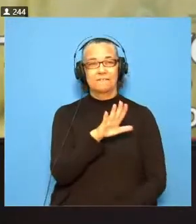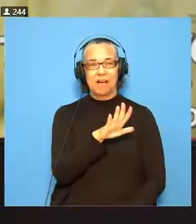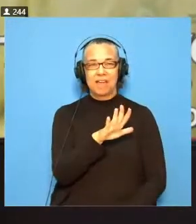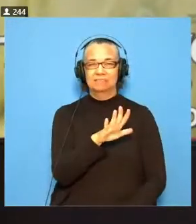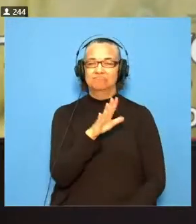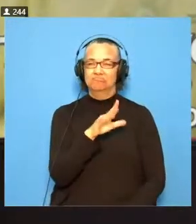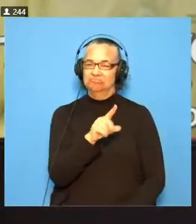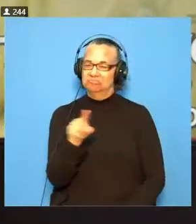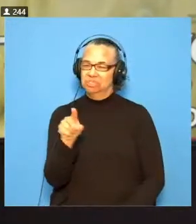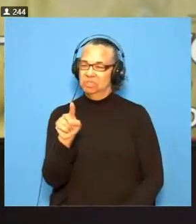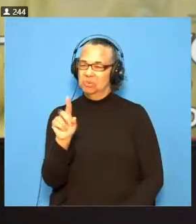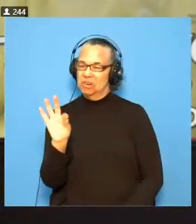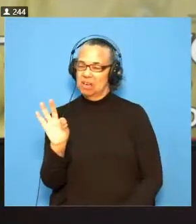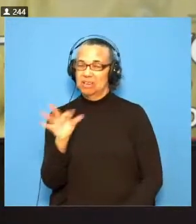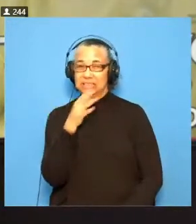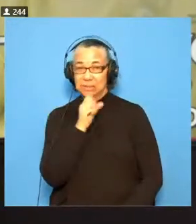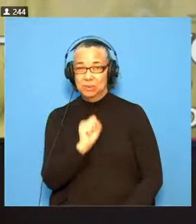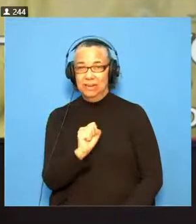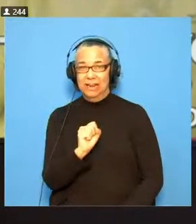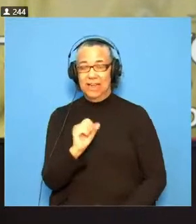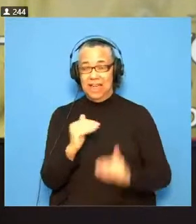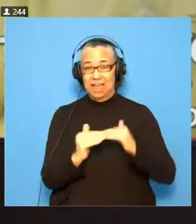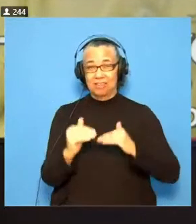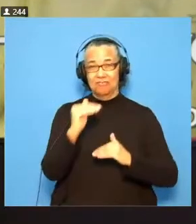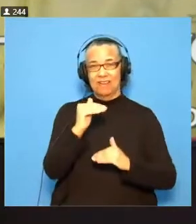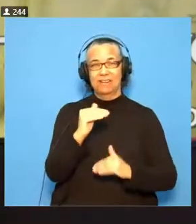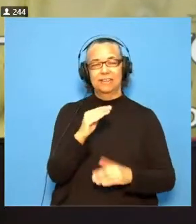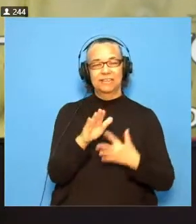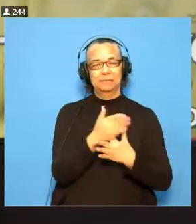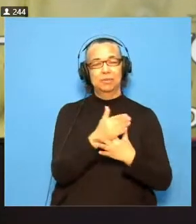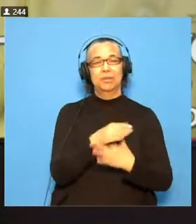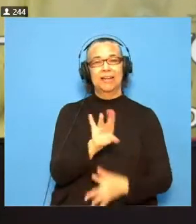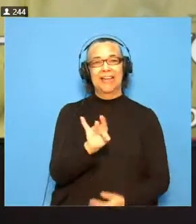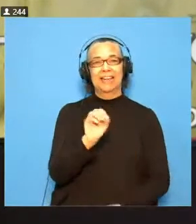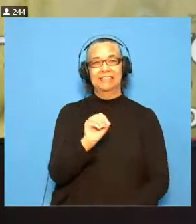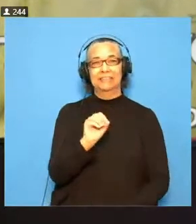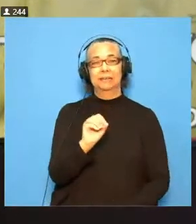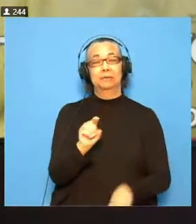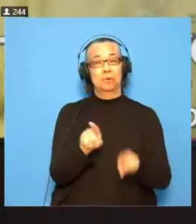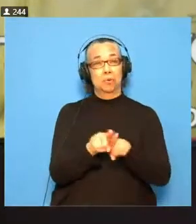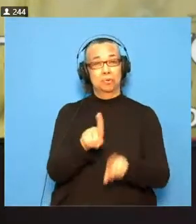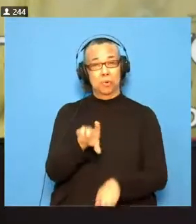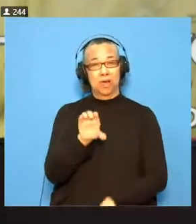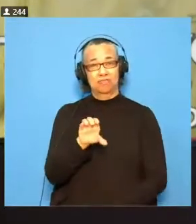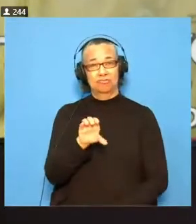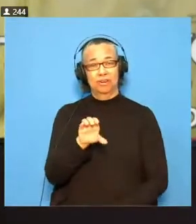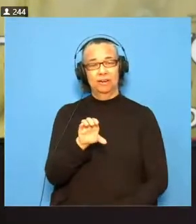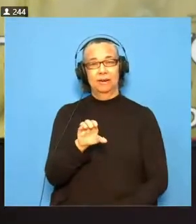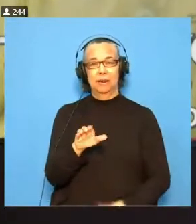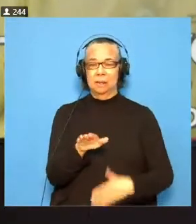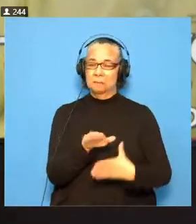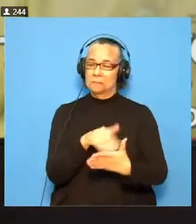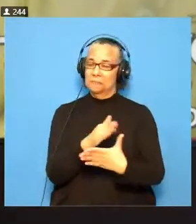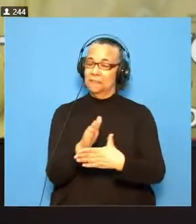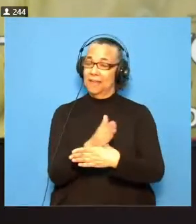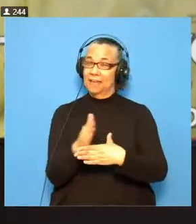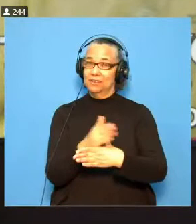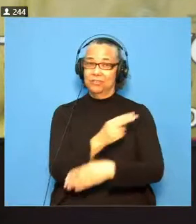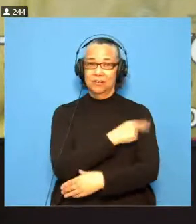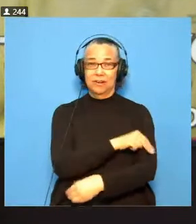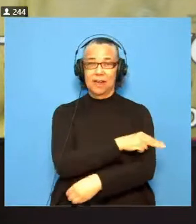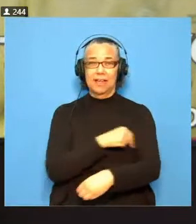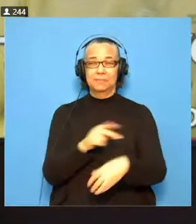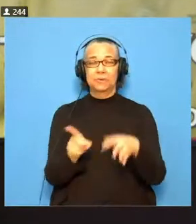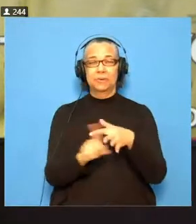greater than 80 years, and those age groups are between 80 and 100. The mean age of all of our currently hospitalized cases is